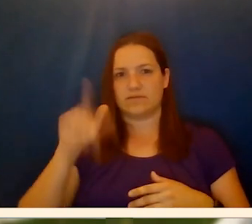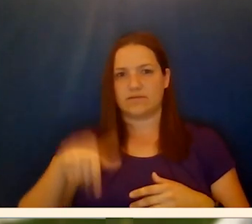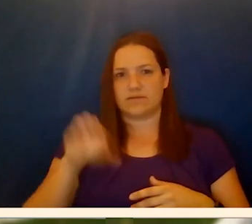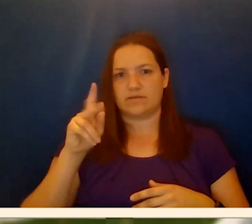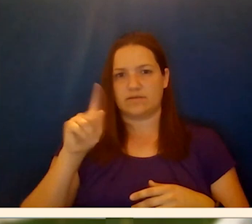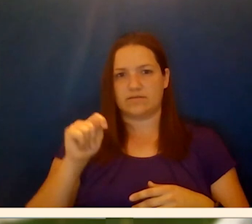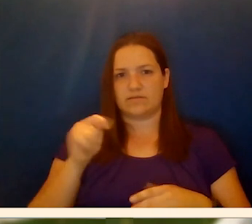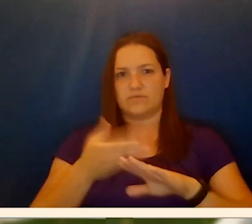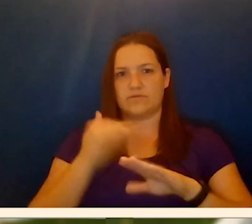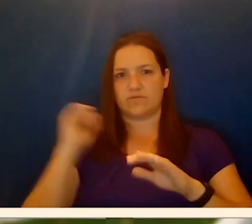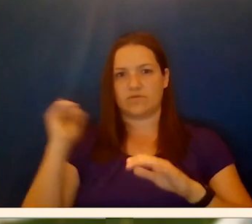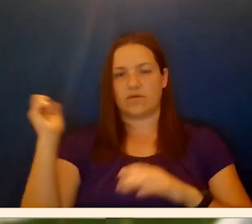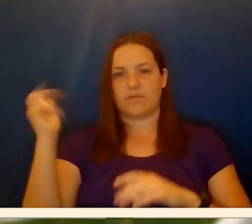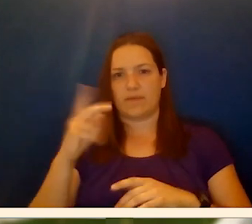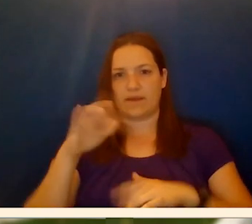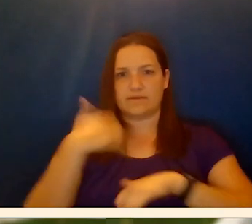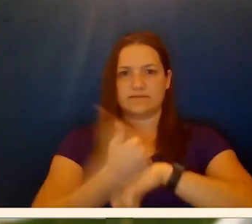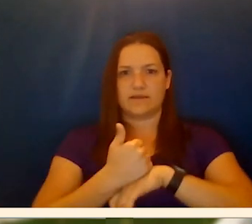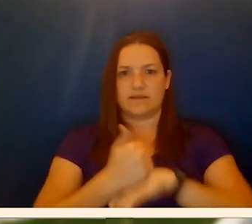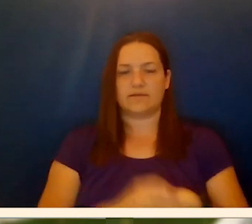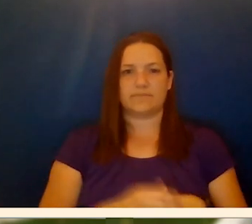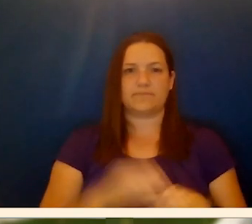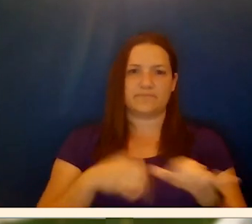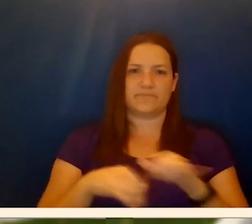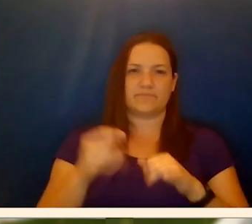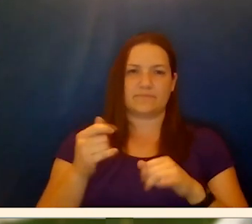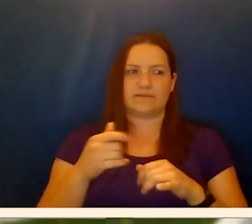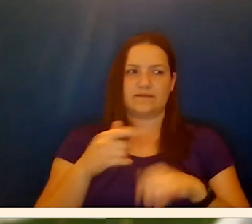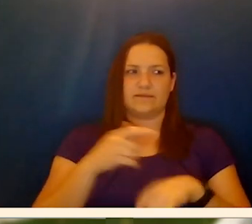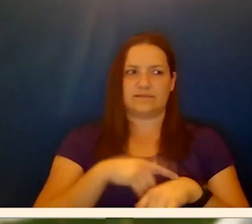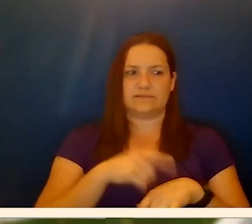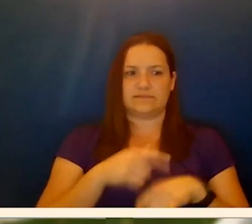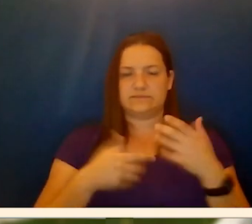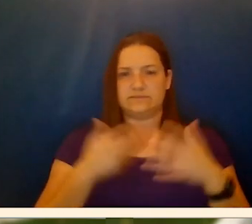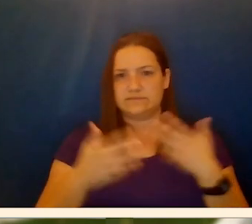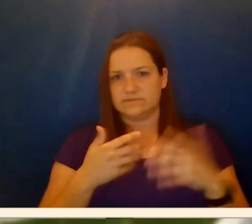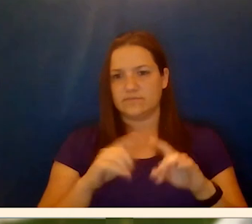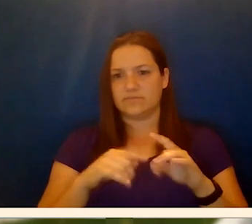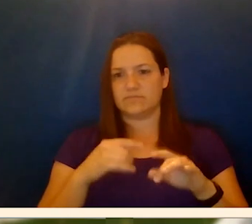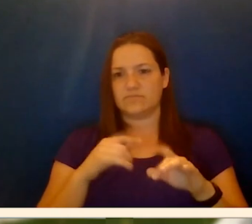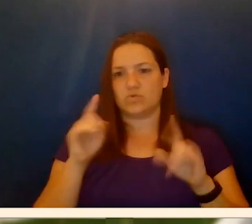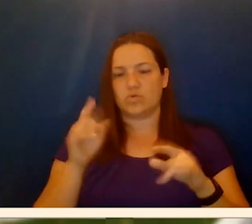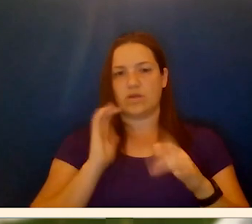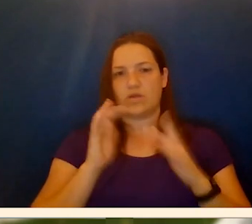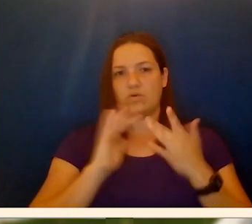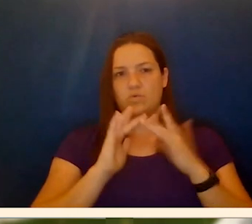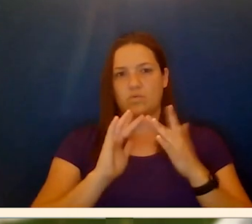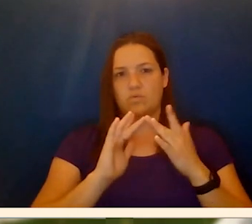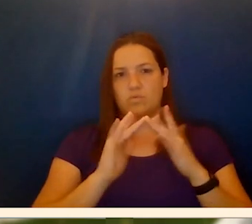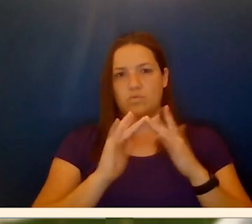it's still going to be a little tight for a while, but definitely go onto our website and look at where there